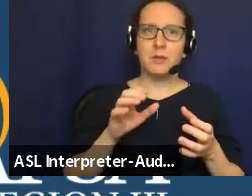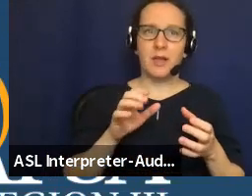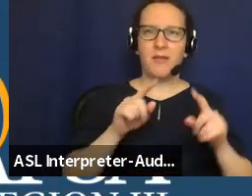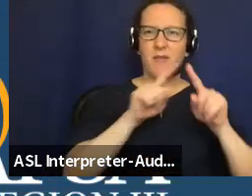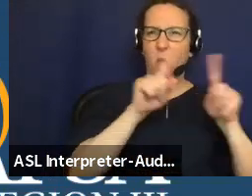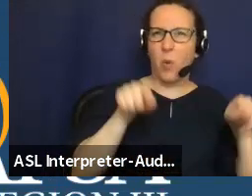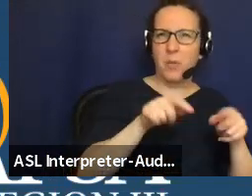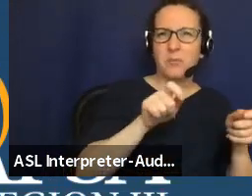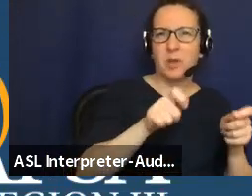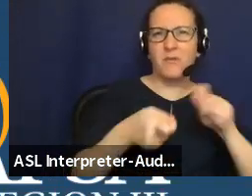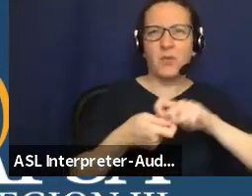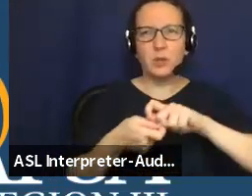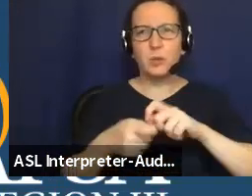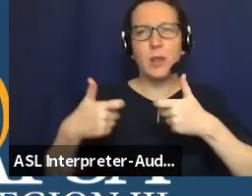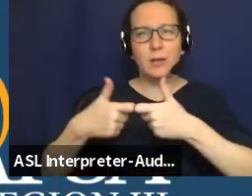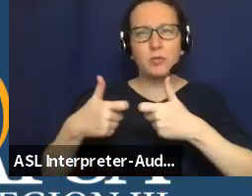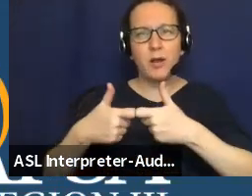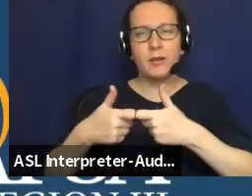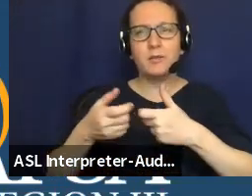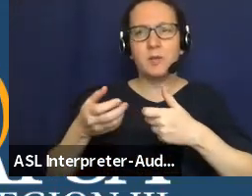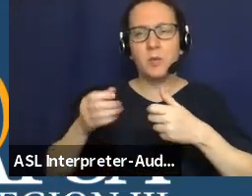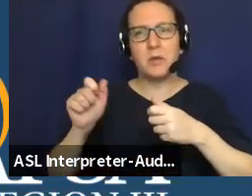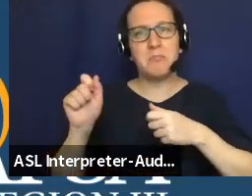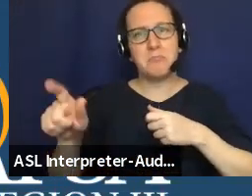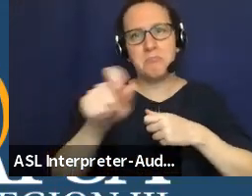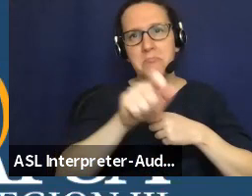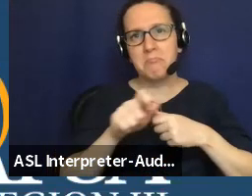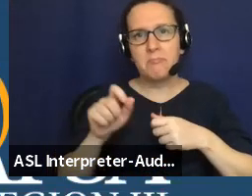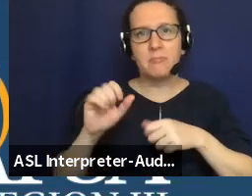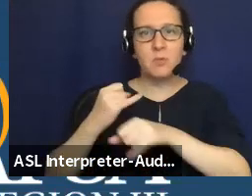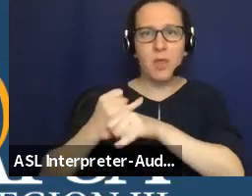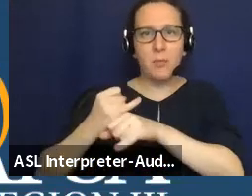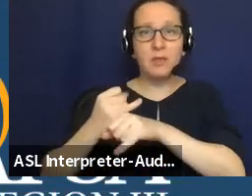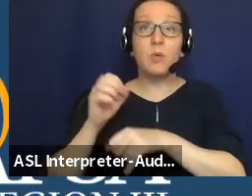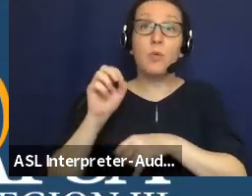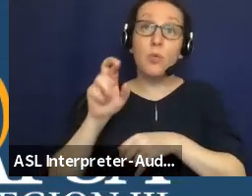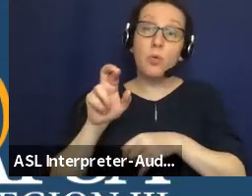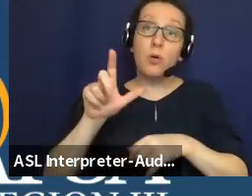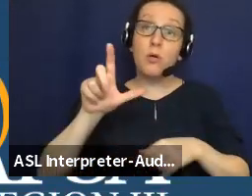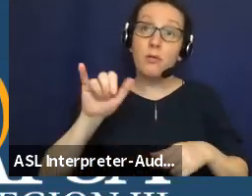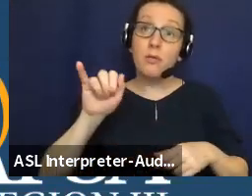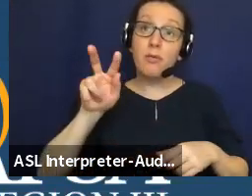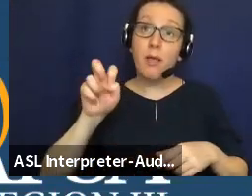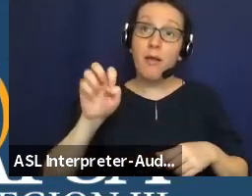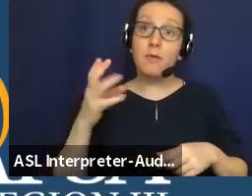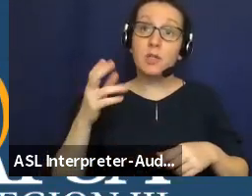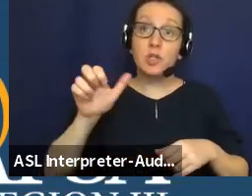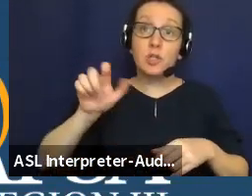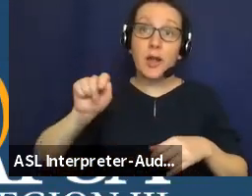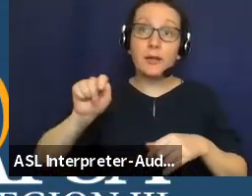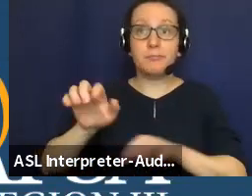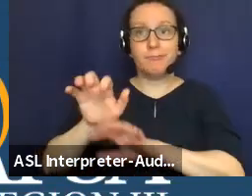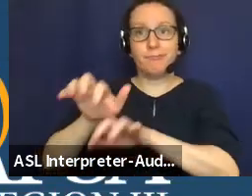electronic format where they can easily be routed around campuses, or they even have like a live chat option. So it's just good to just have a